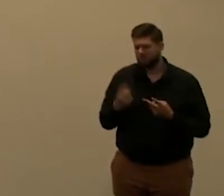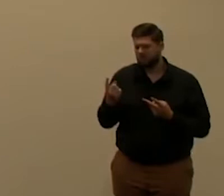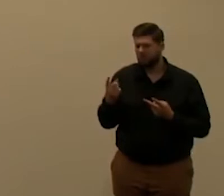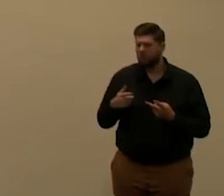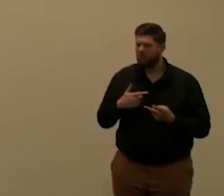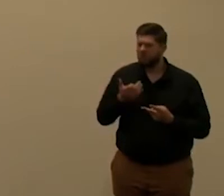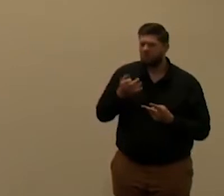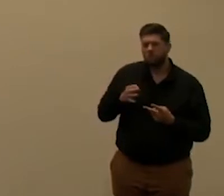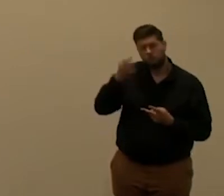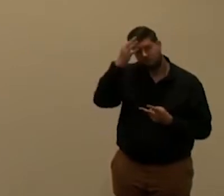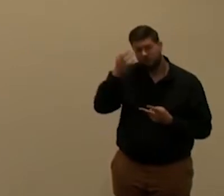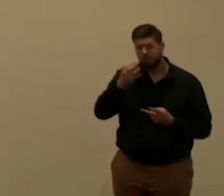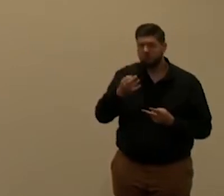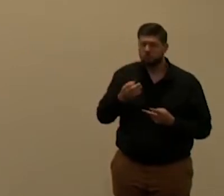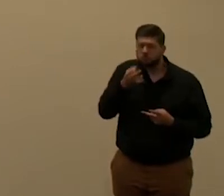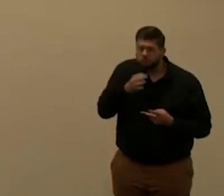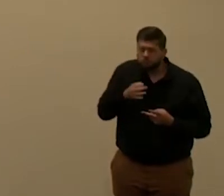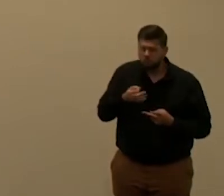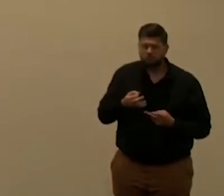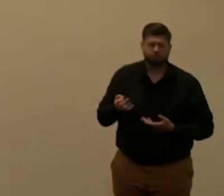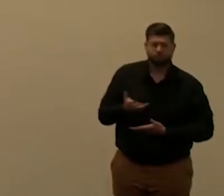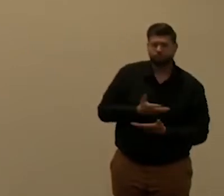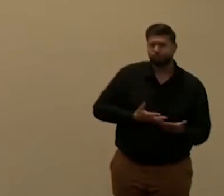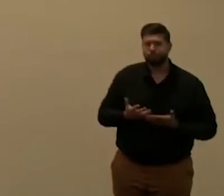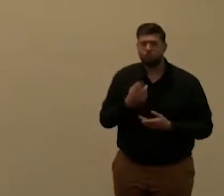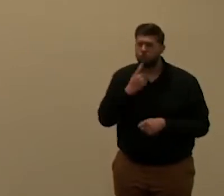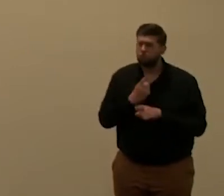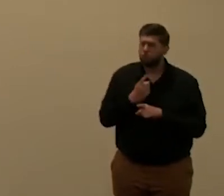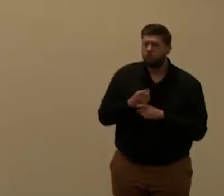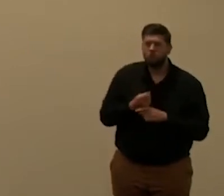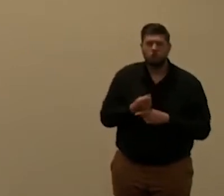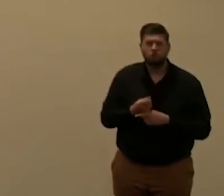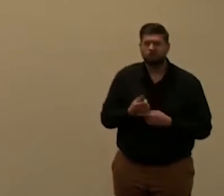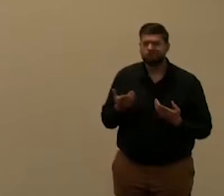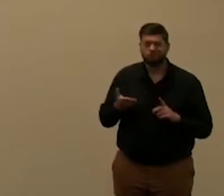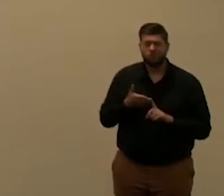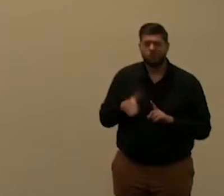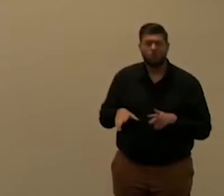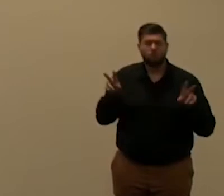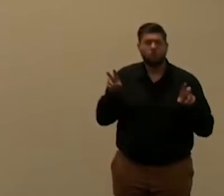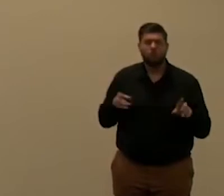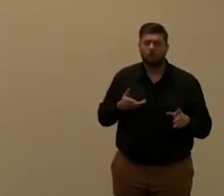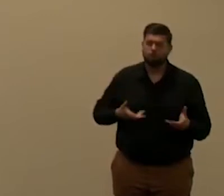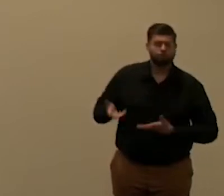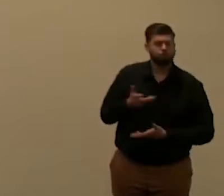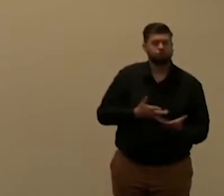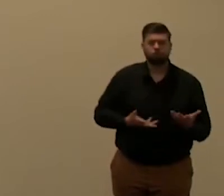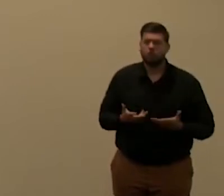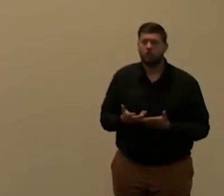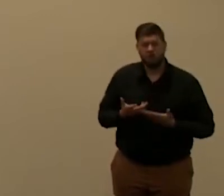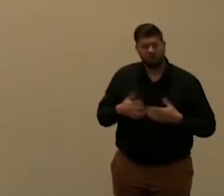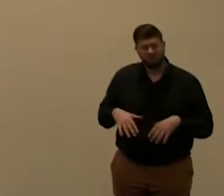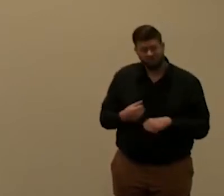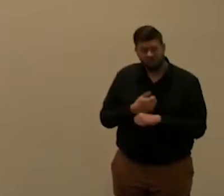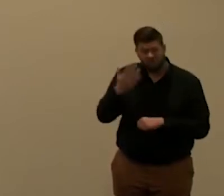minutes just talking about off-topic things. That is something that we've all done when we were, before Corona, all working